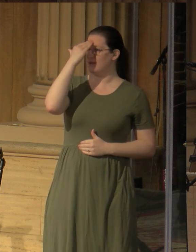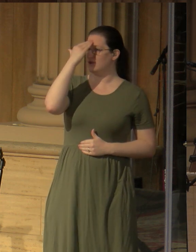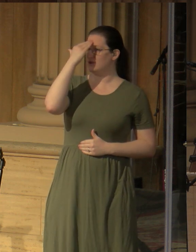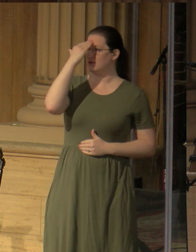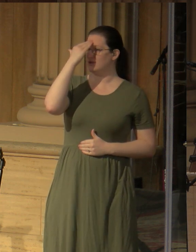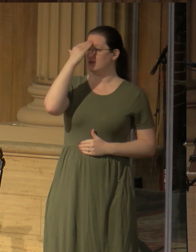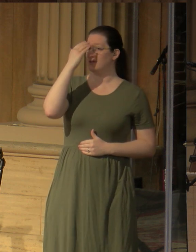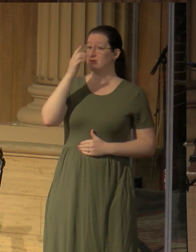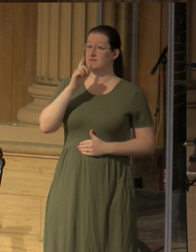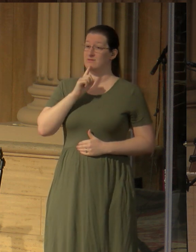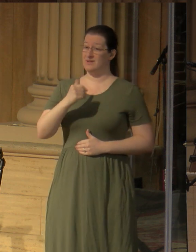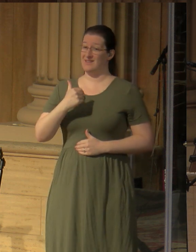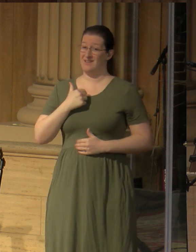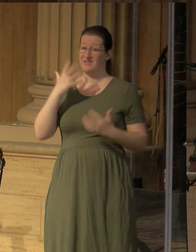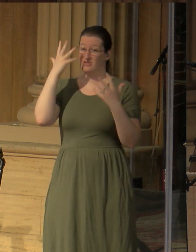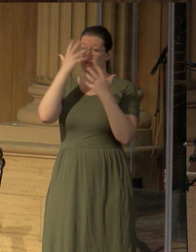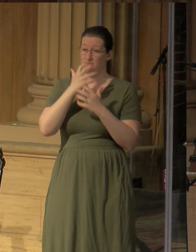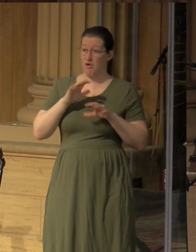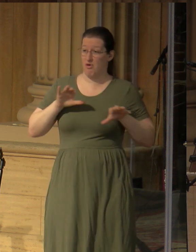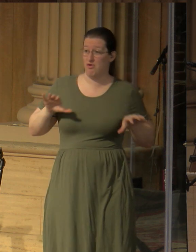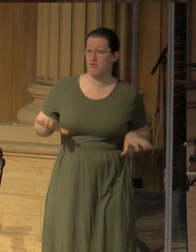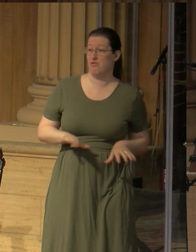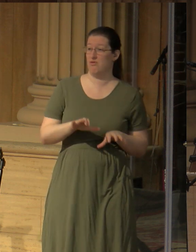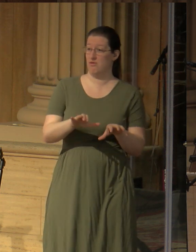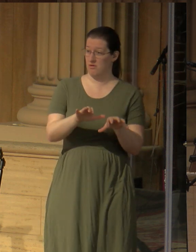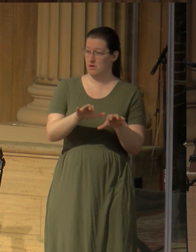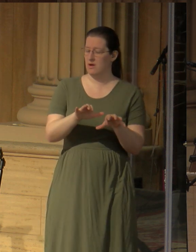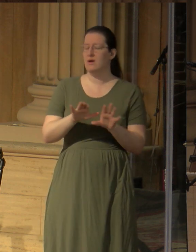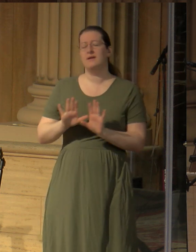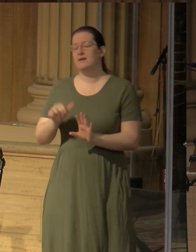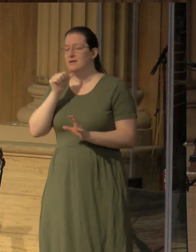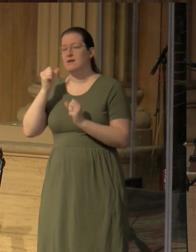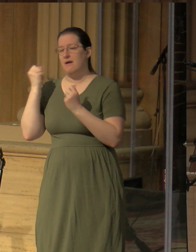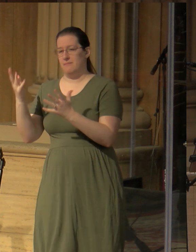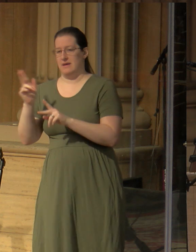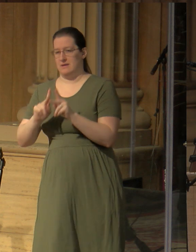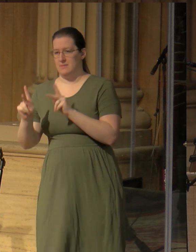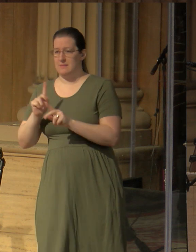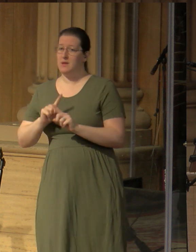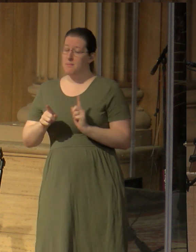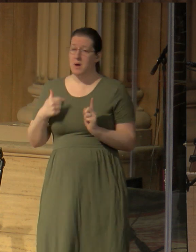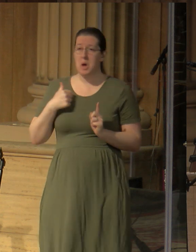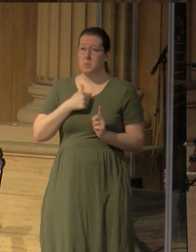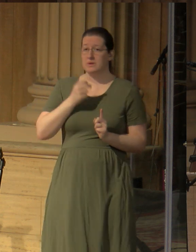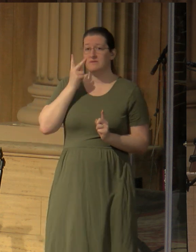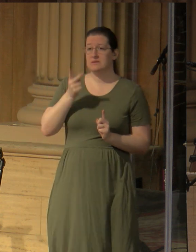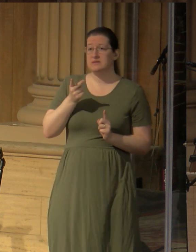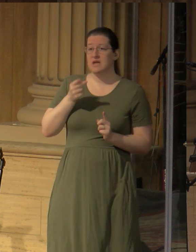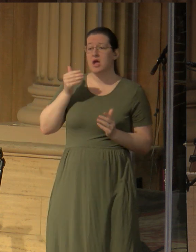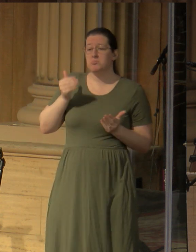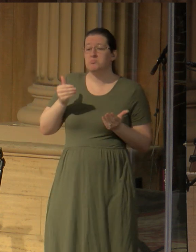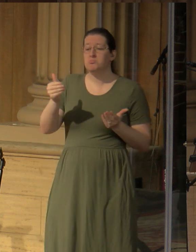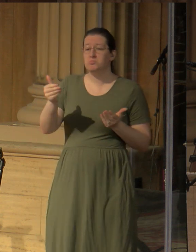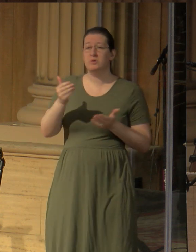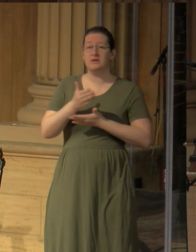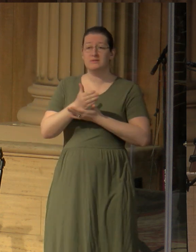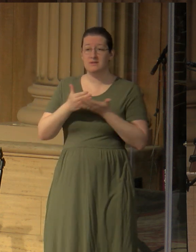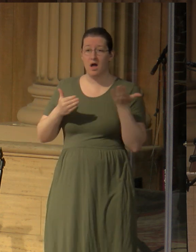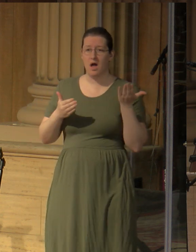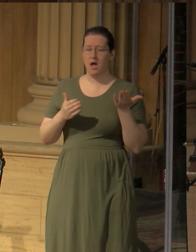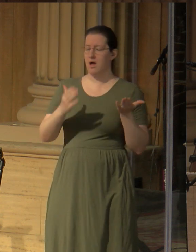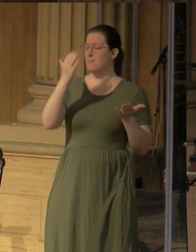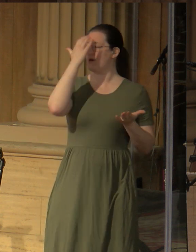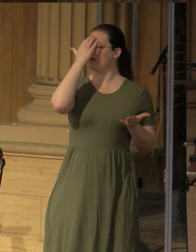really dark shadow side. And again, it's not a ton of people, but certainly there's been a handful of very knowledgeable